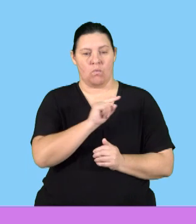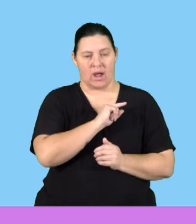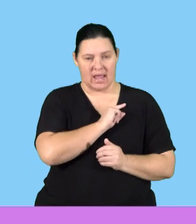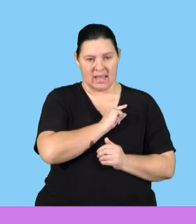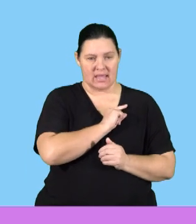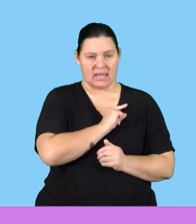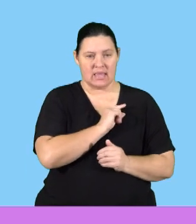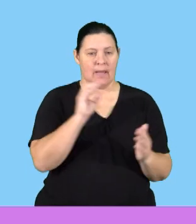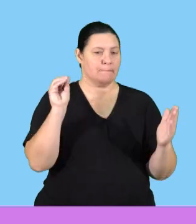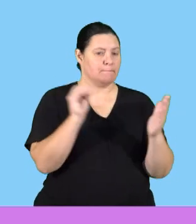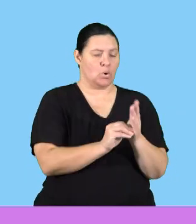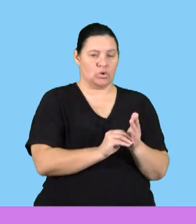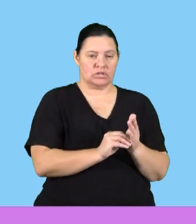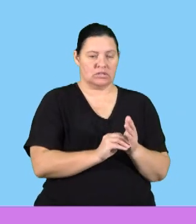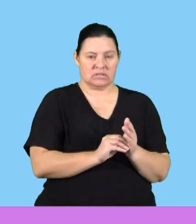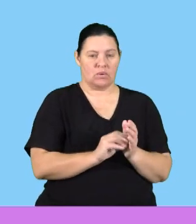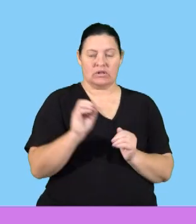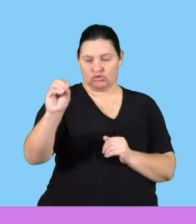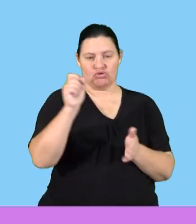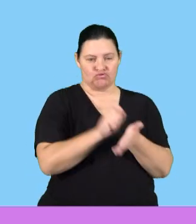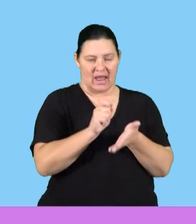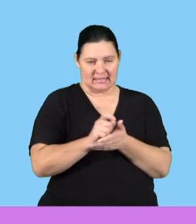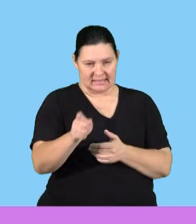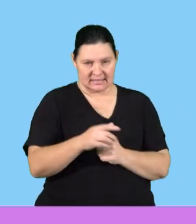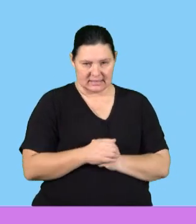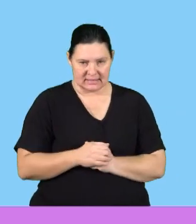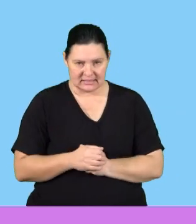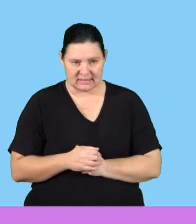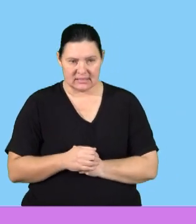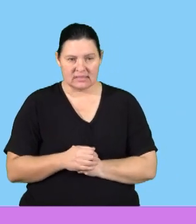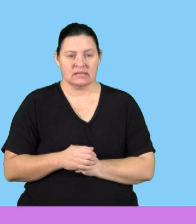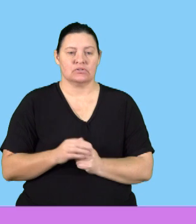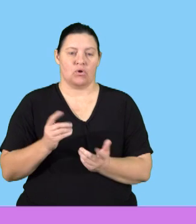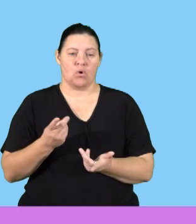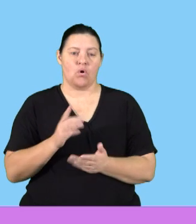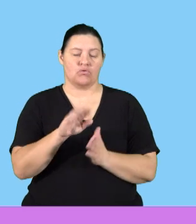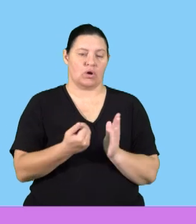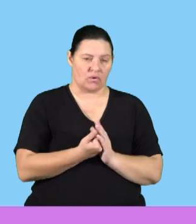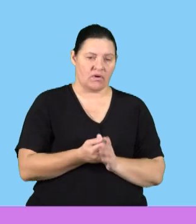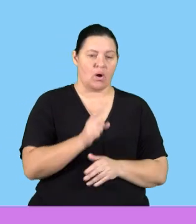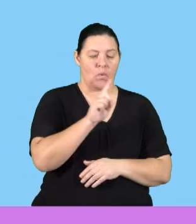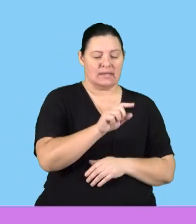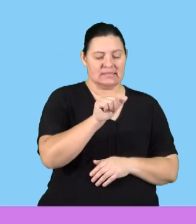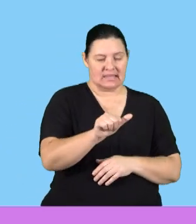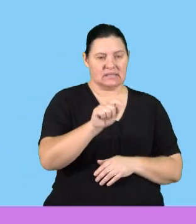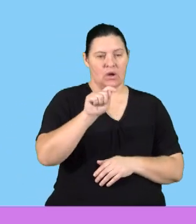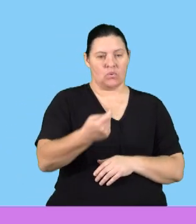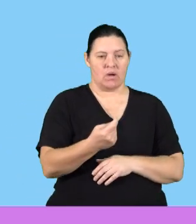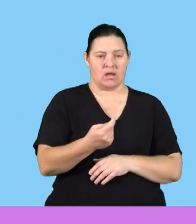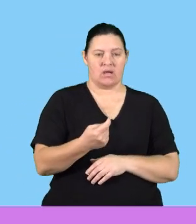now, because we did not press the percentage, we can leave the percentage here. So rounding it off, then our answer can